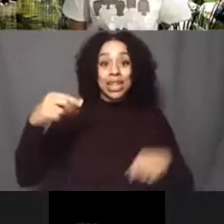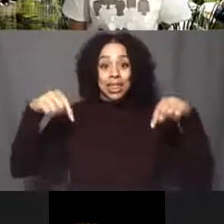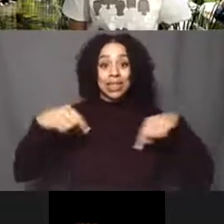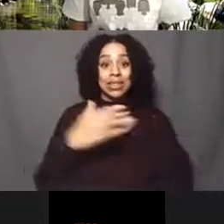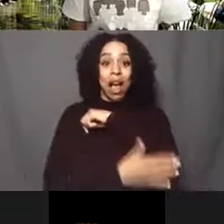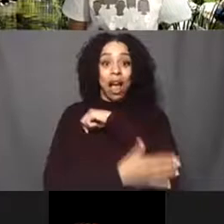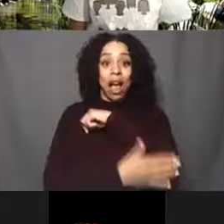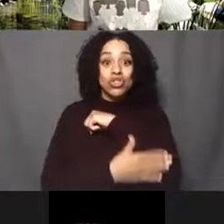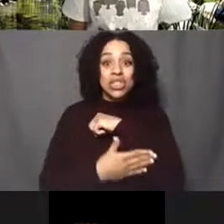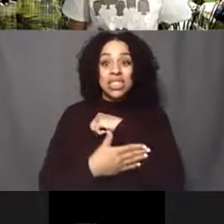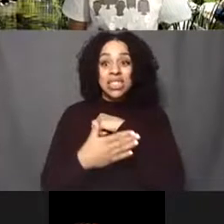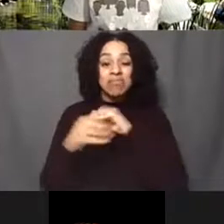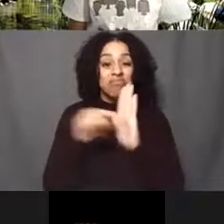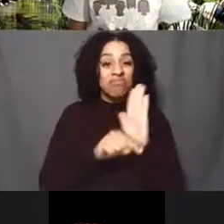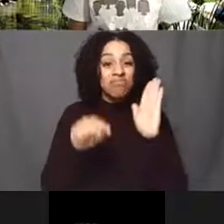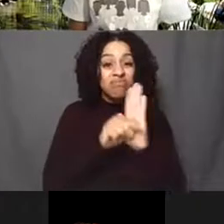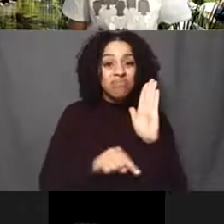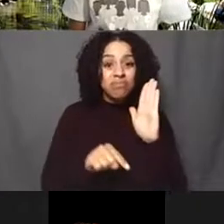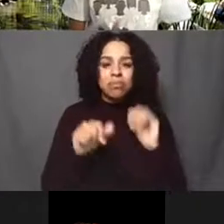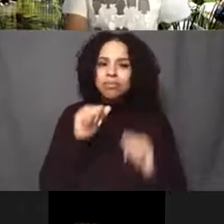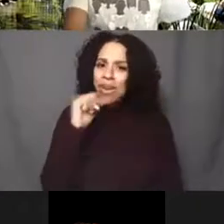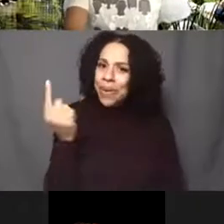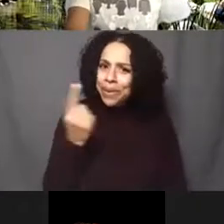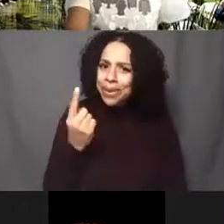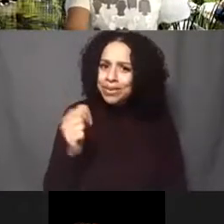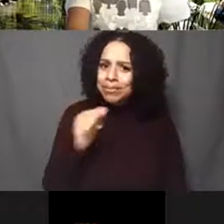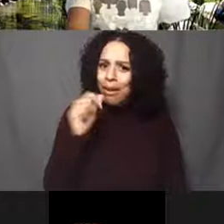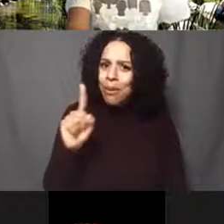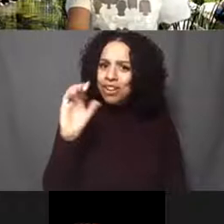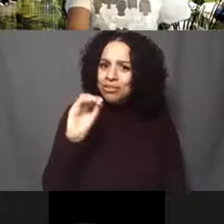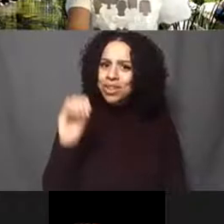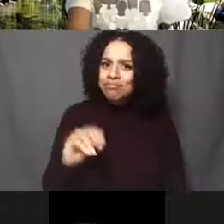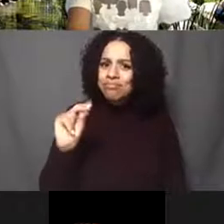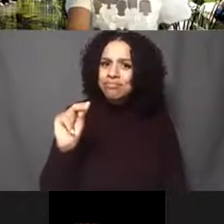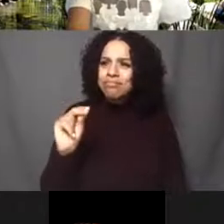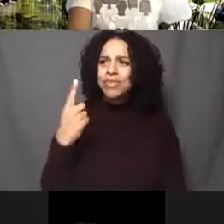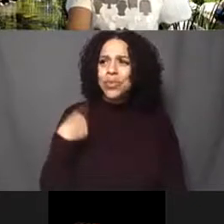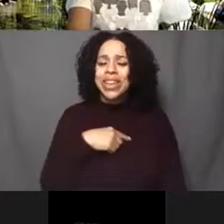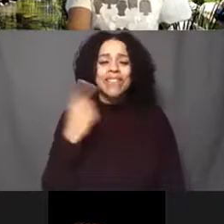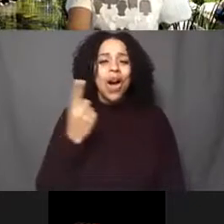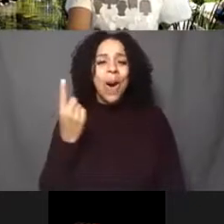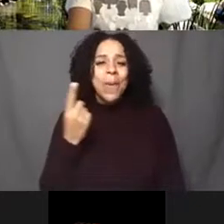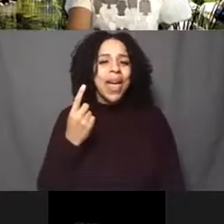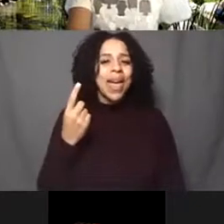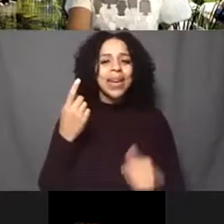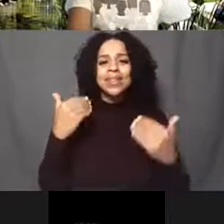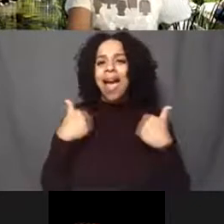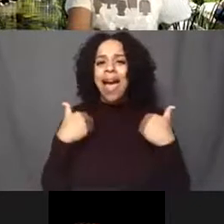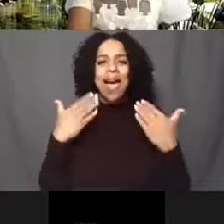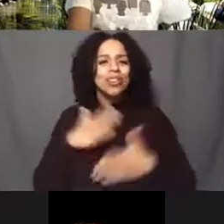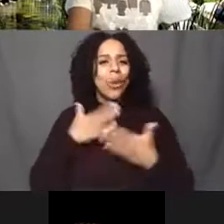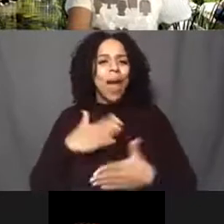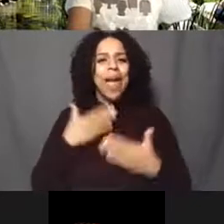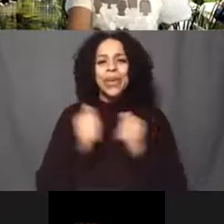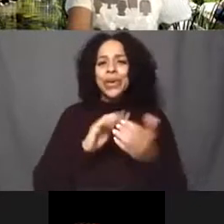we find our joy. We have always found our joy in cooking and family and music and church and reading